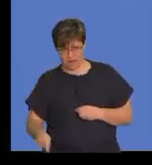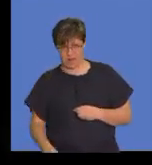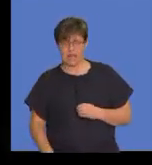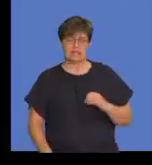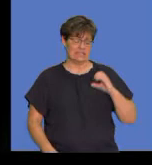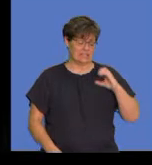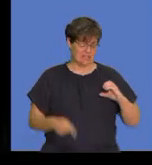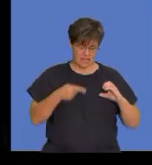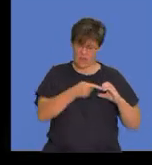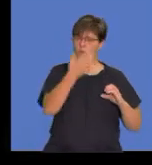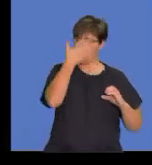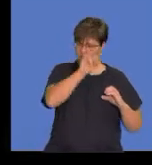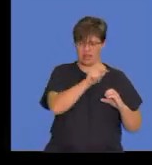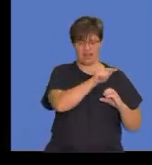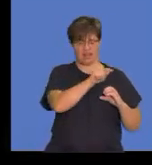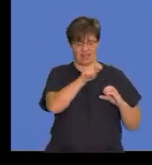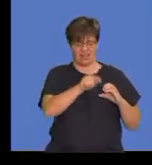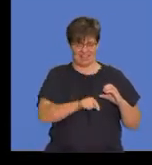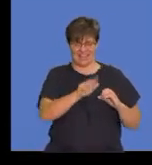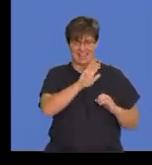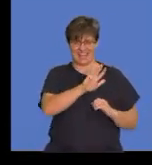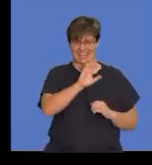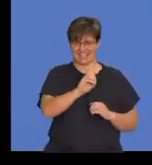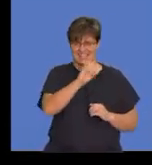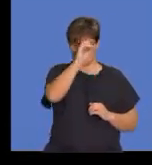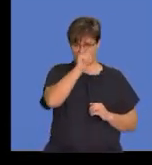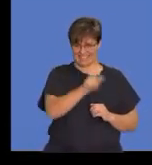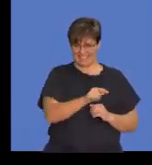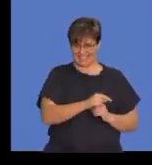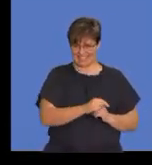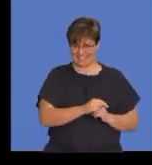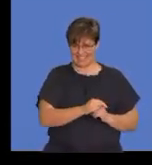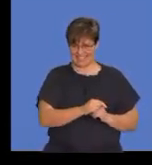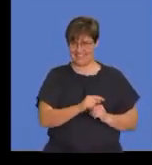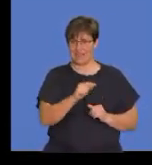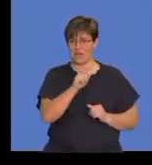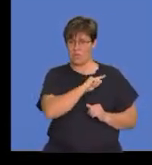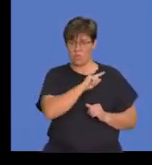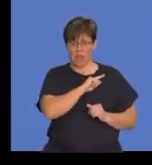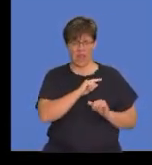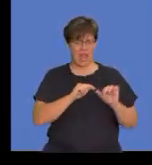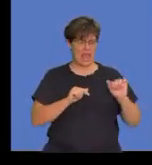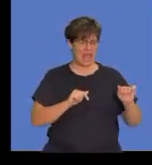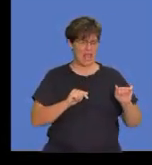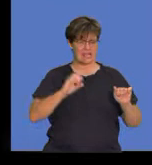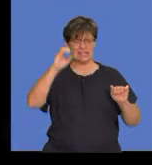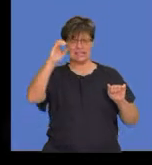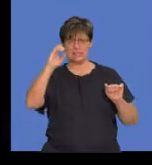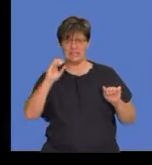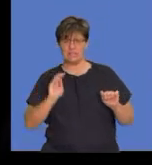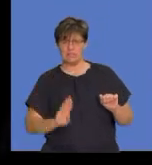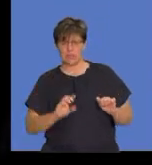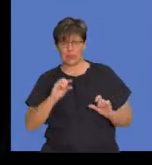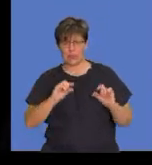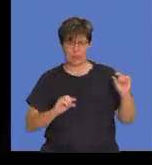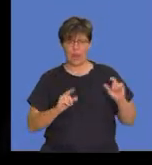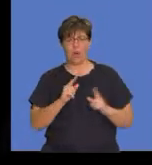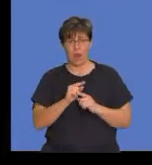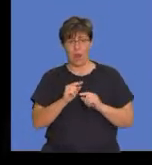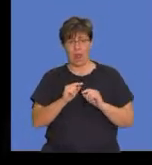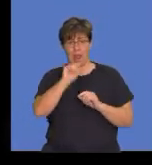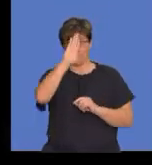what side C is. Remember, the reason why it's A, C, and B, it's because it is a